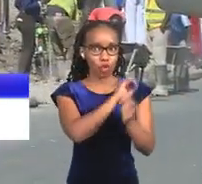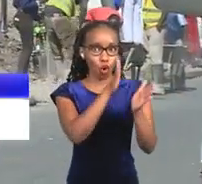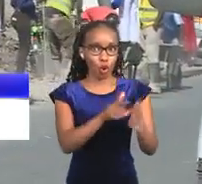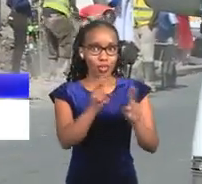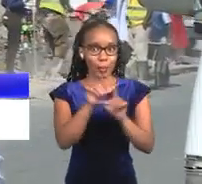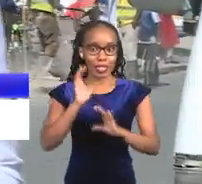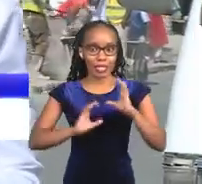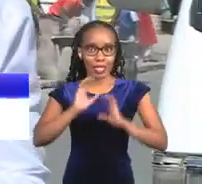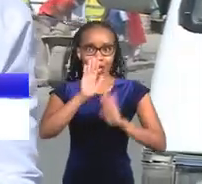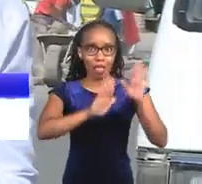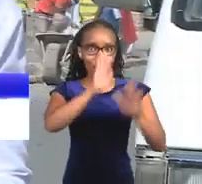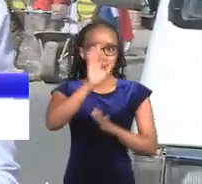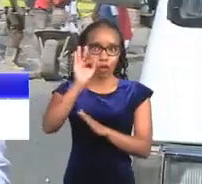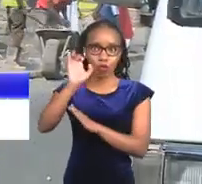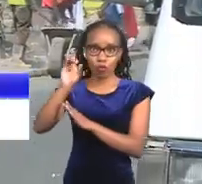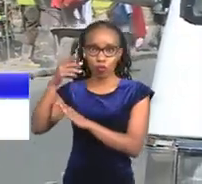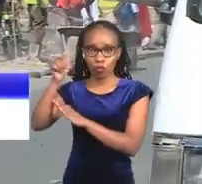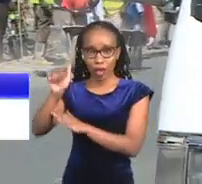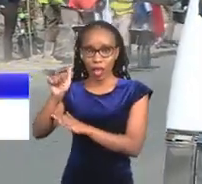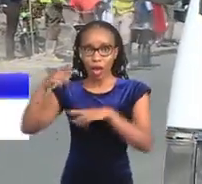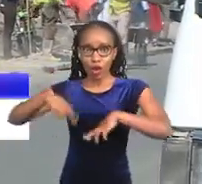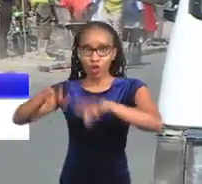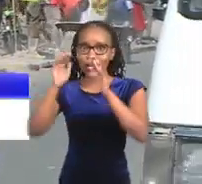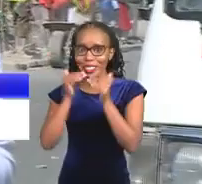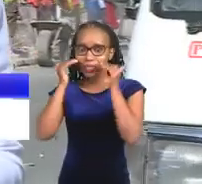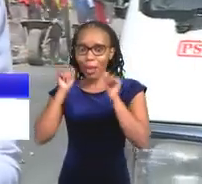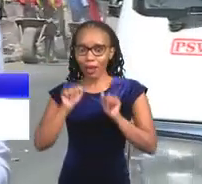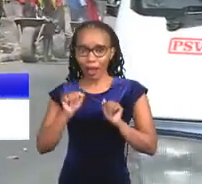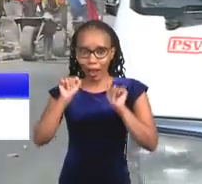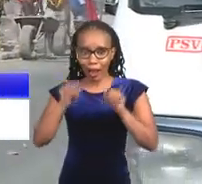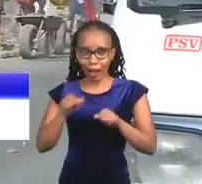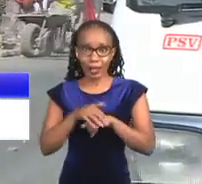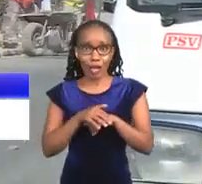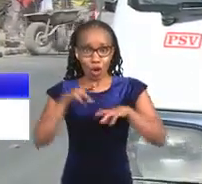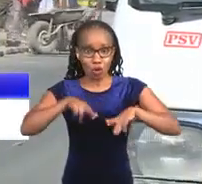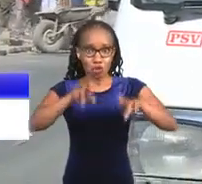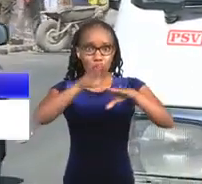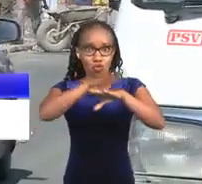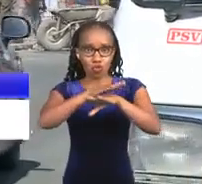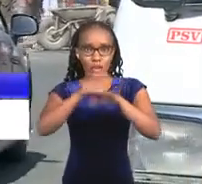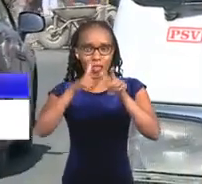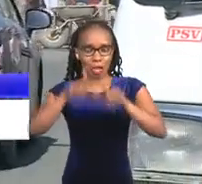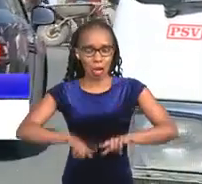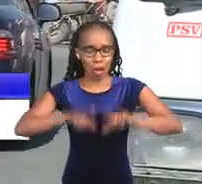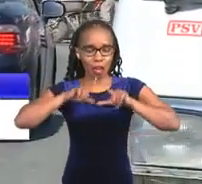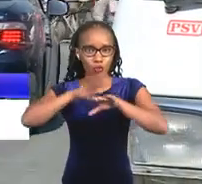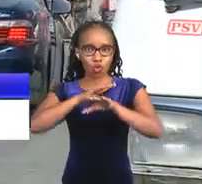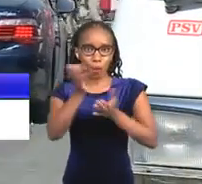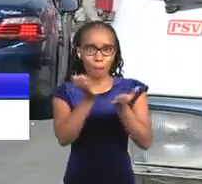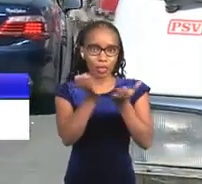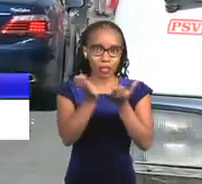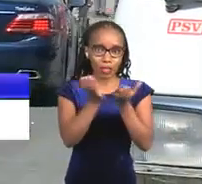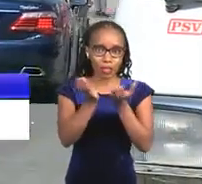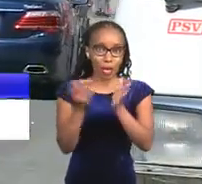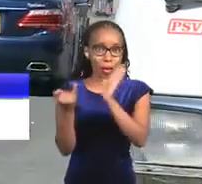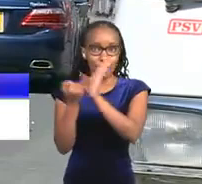residents along the Nyayo Fedha Road have all the reasons to smile. To residents, a good road is a sign of good life. To business owners, the